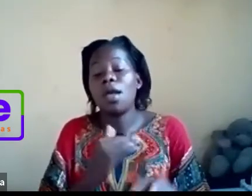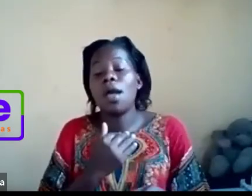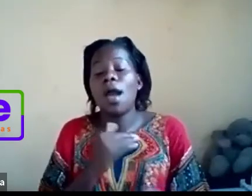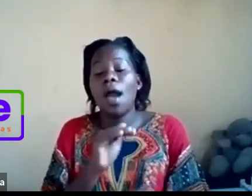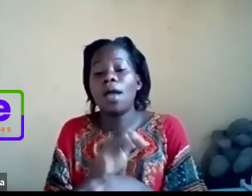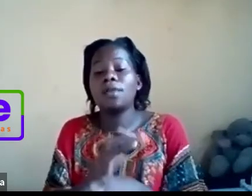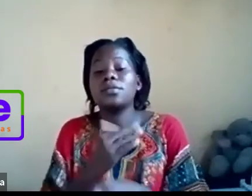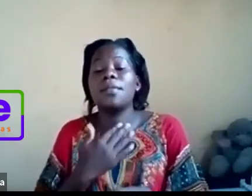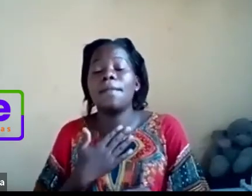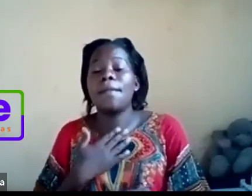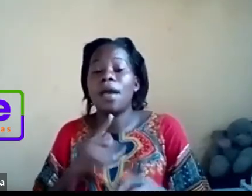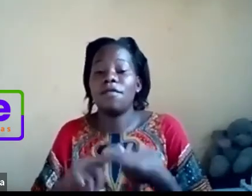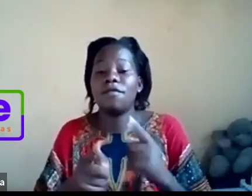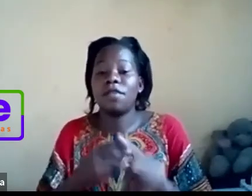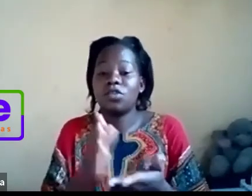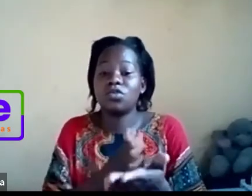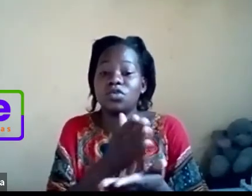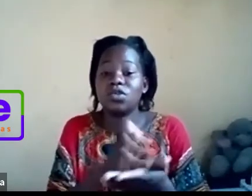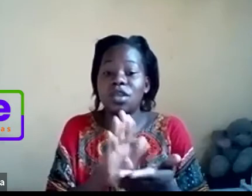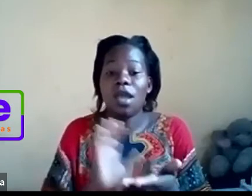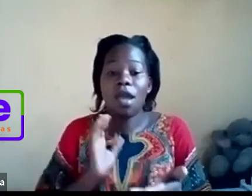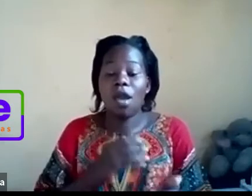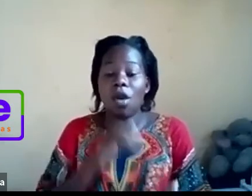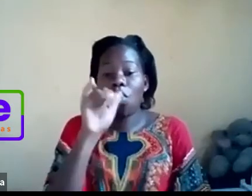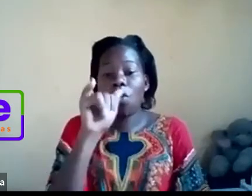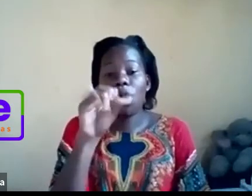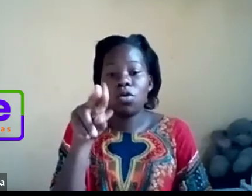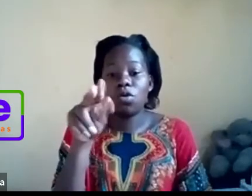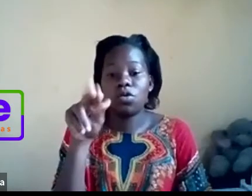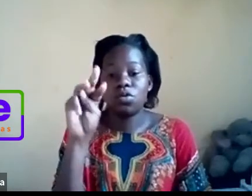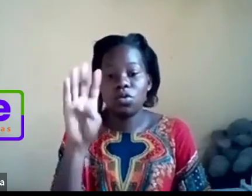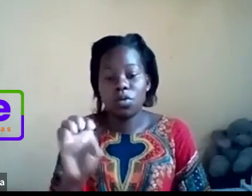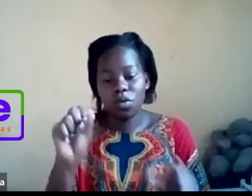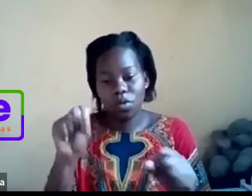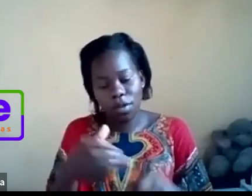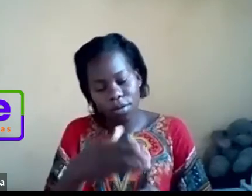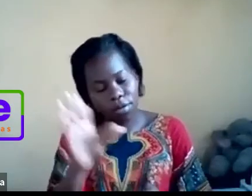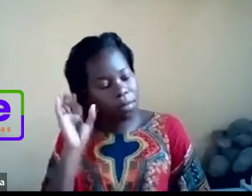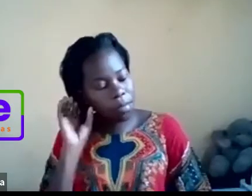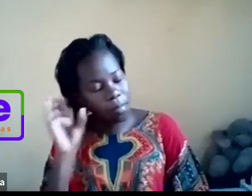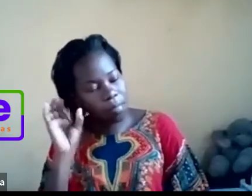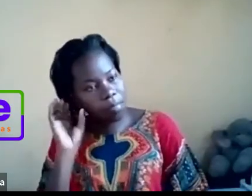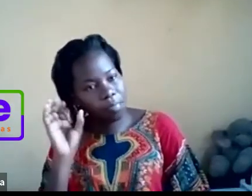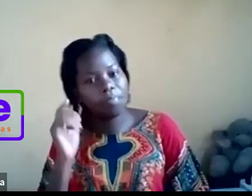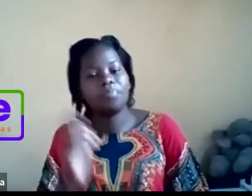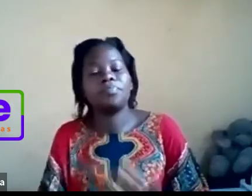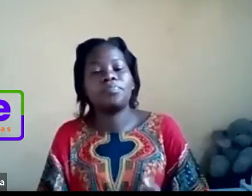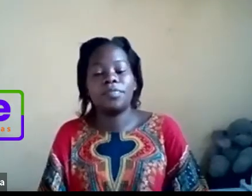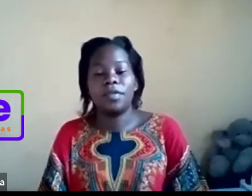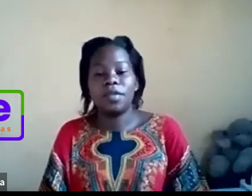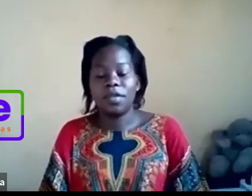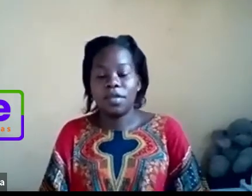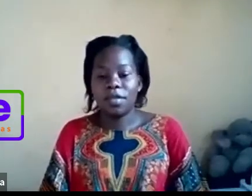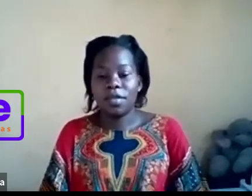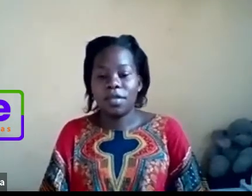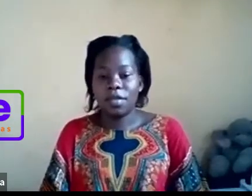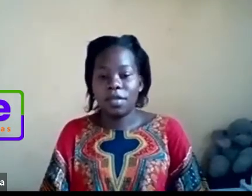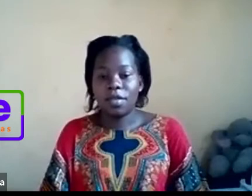chat our YouTube channel where all these are captured, you can go back and listen in. I've seen some of those questions. So Naomi, we'll let you have a good